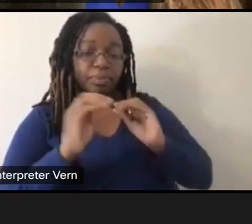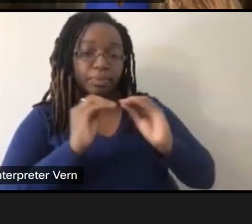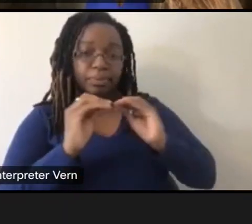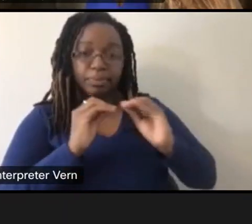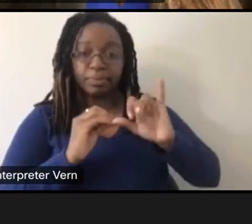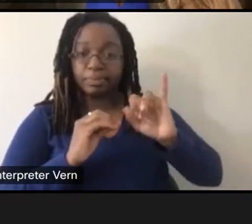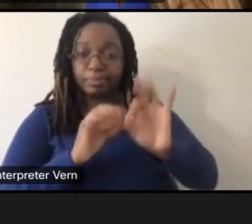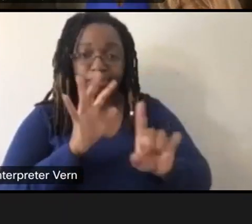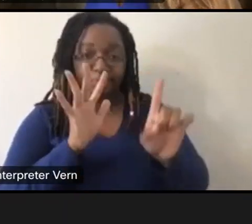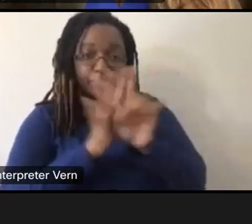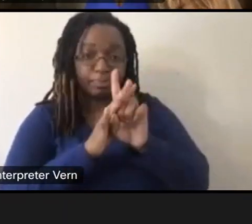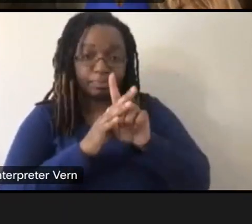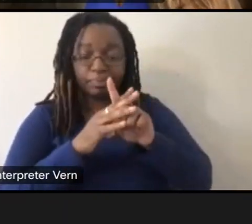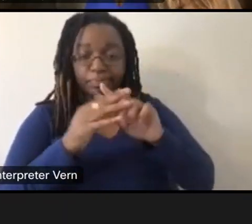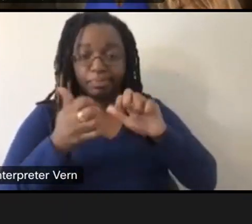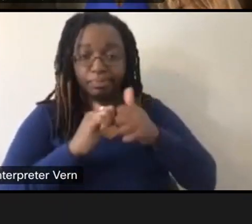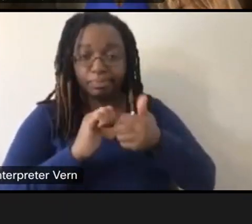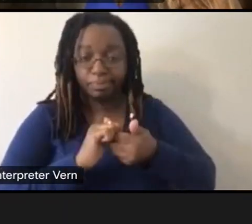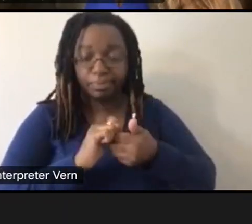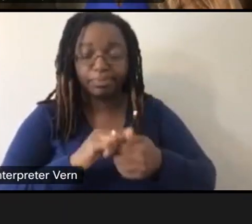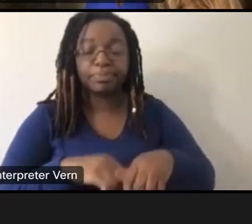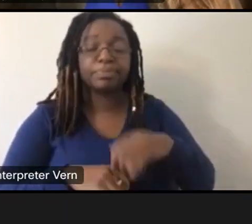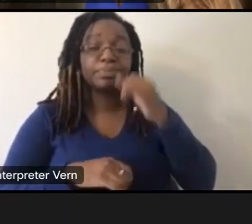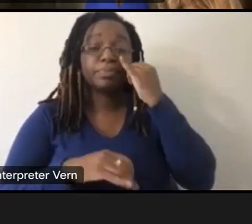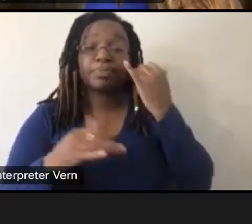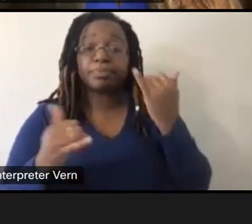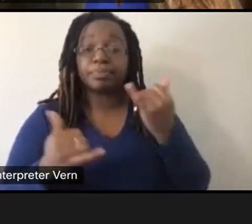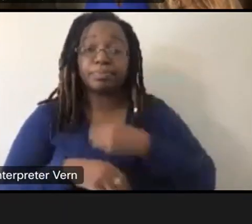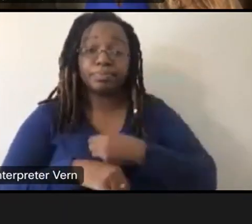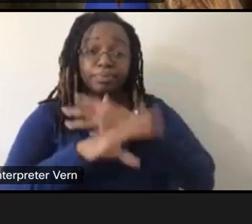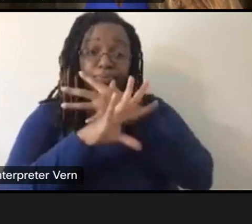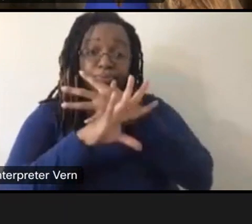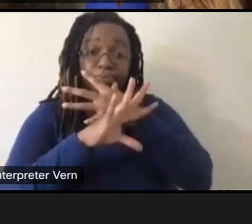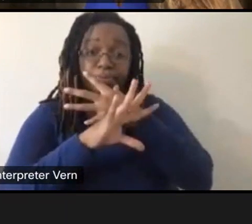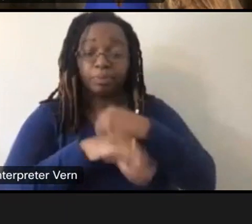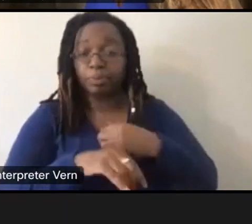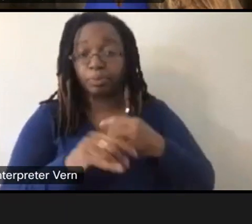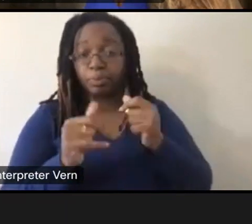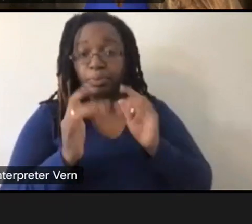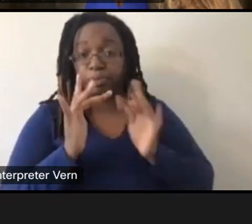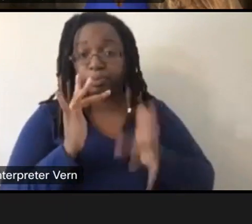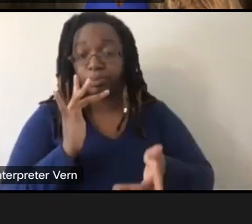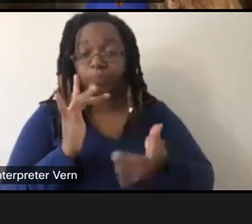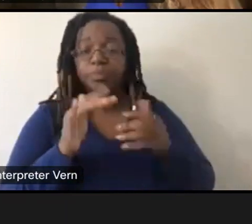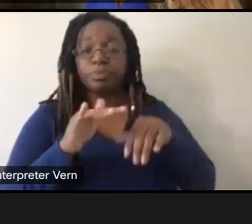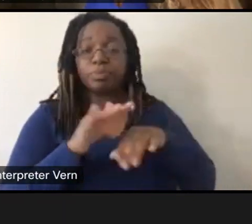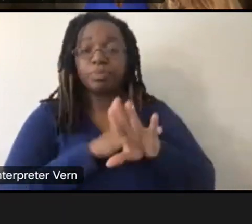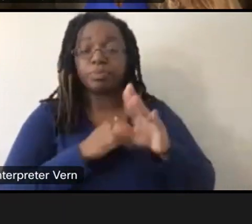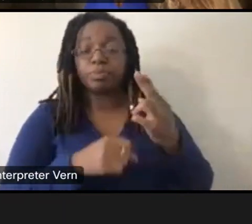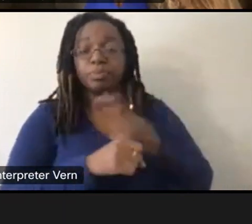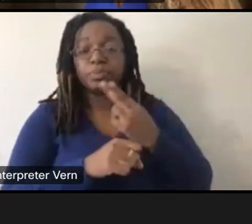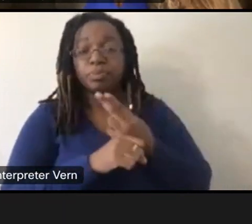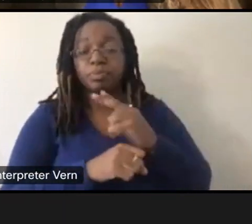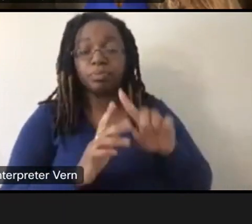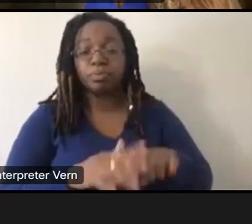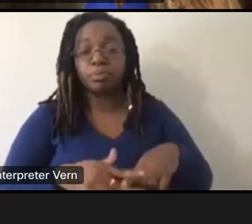get disconnected from today's session at any point, please re-enter the session using the original webinar link that was